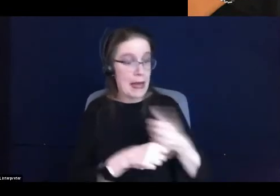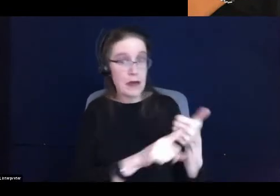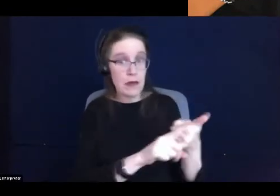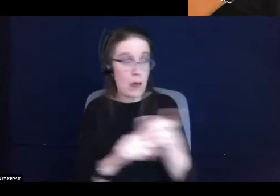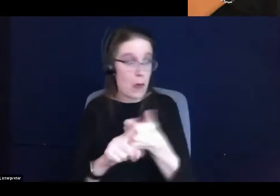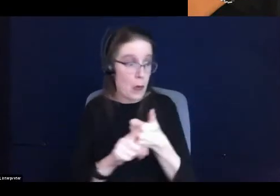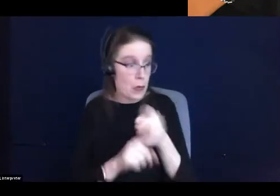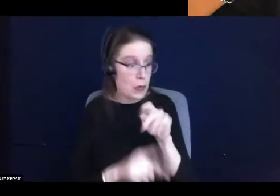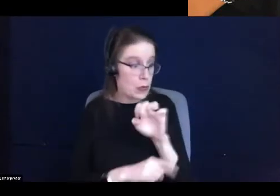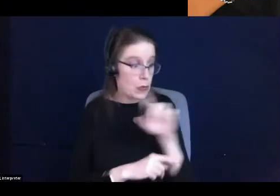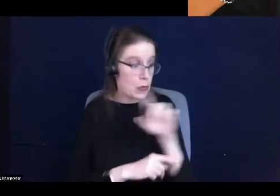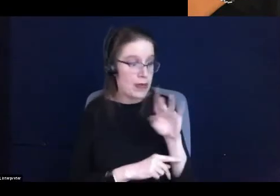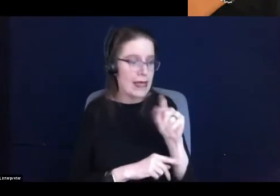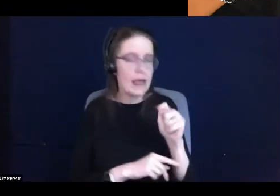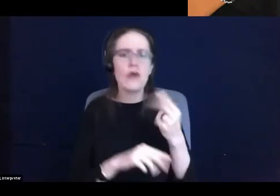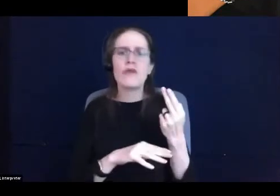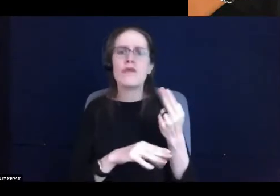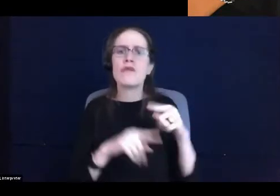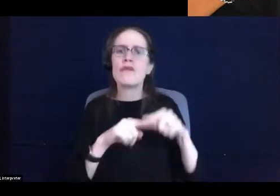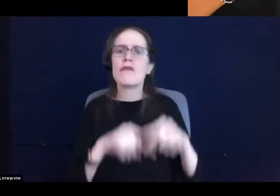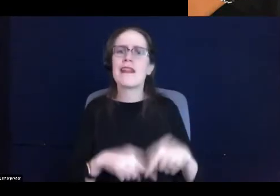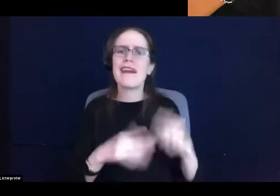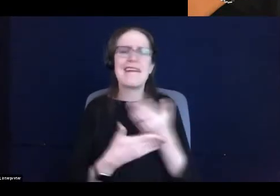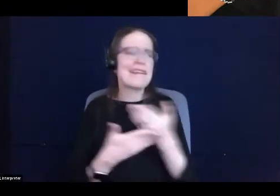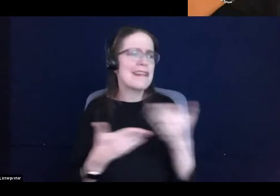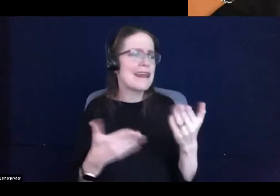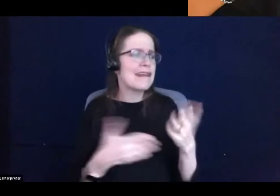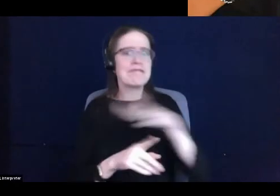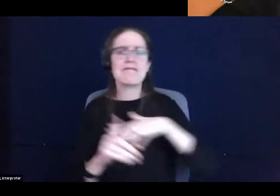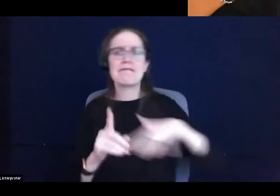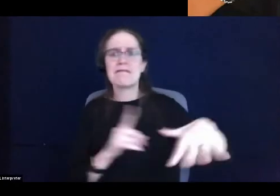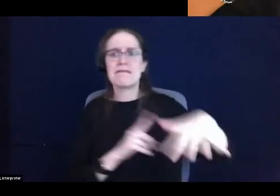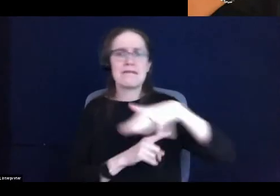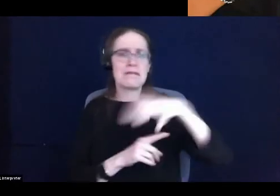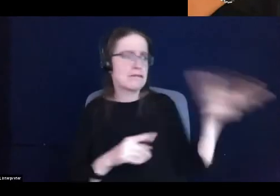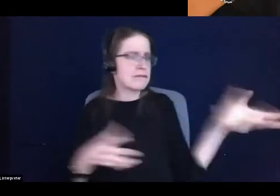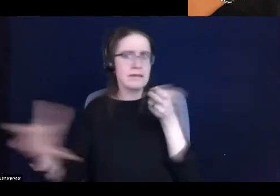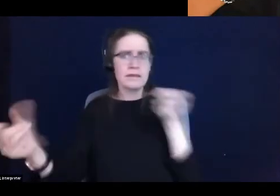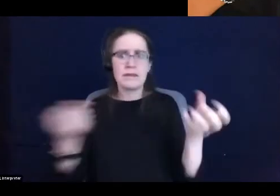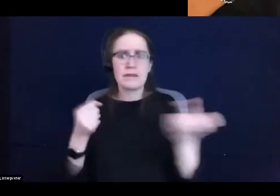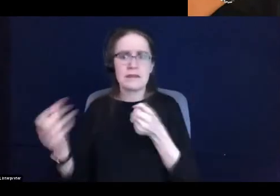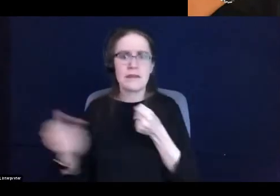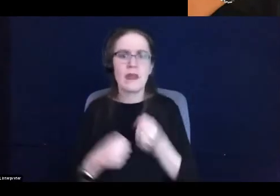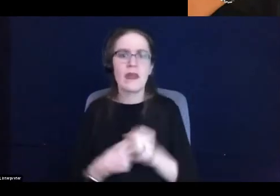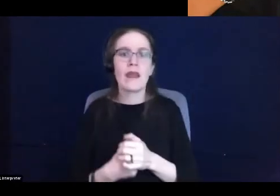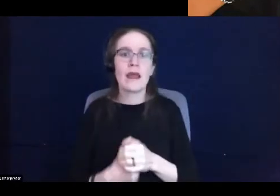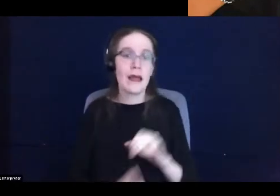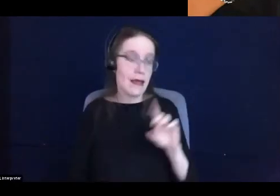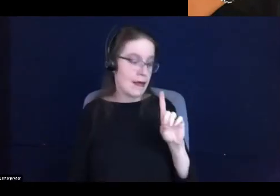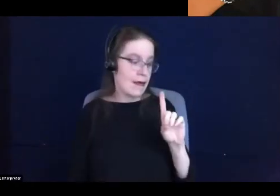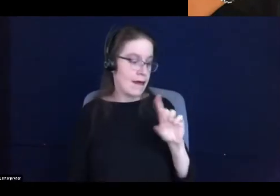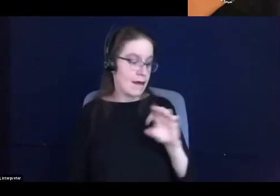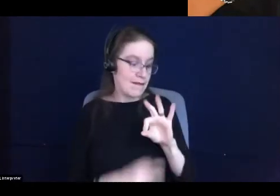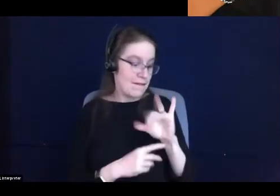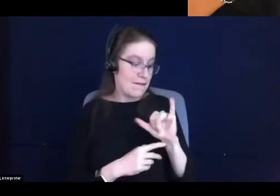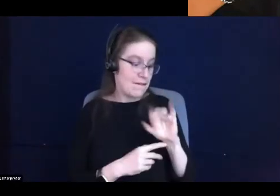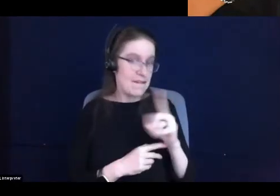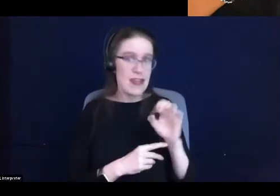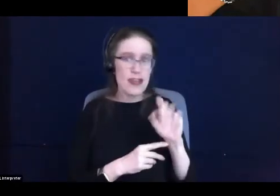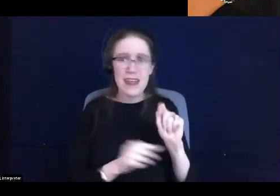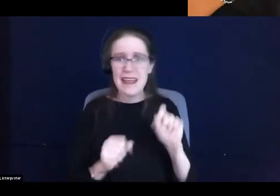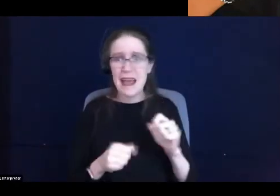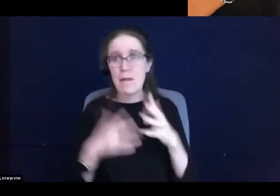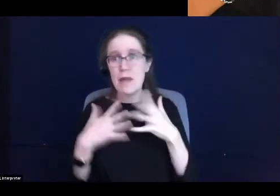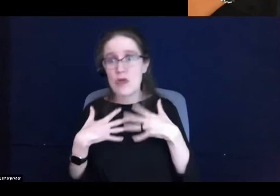household office, or in their environment. A fidget can be anything like jewelry. So if you wear